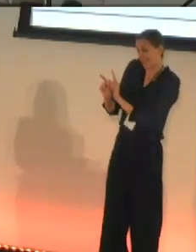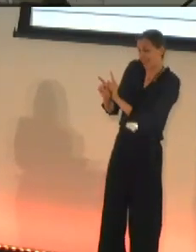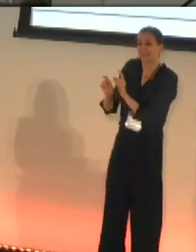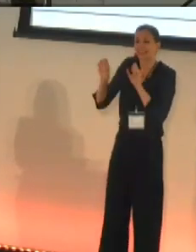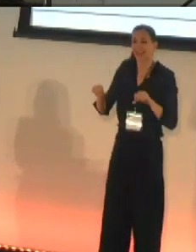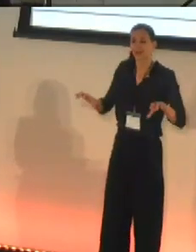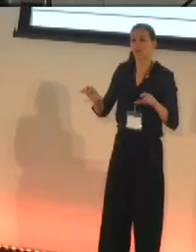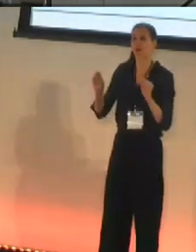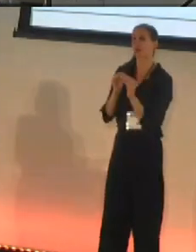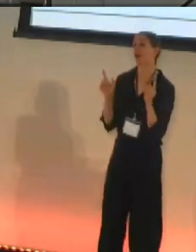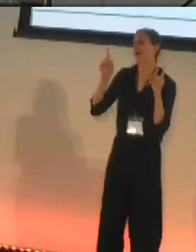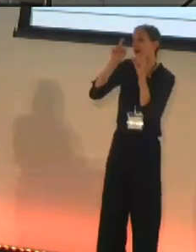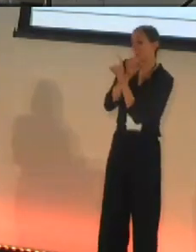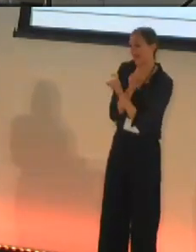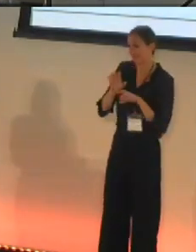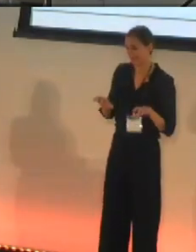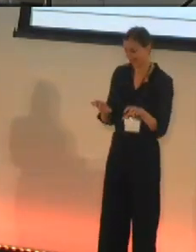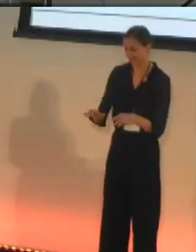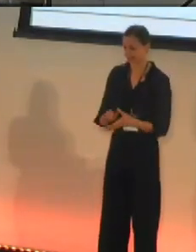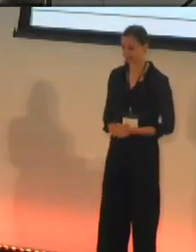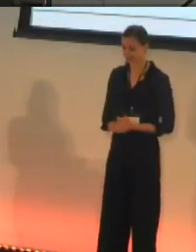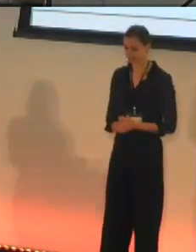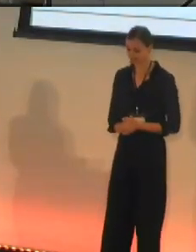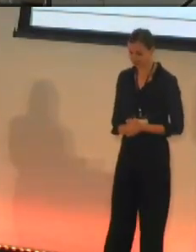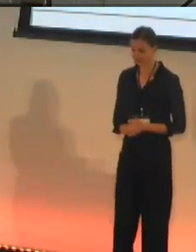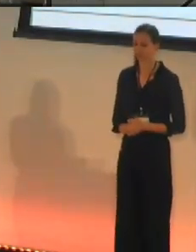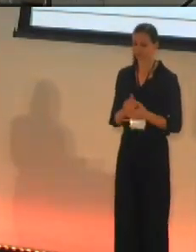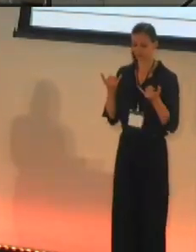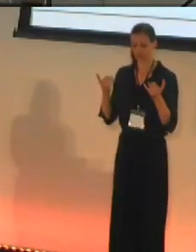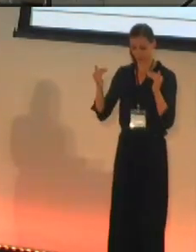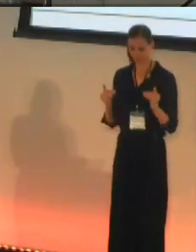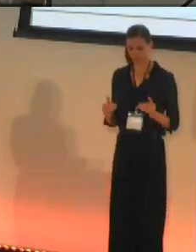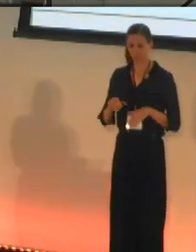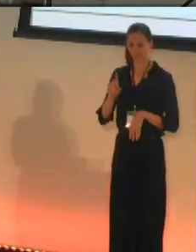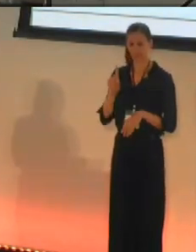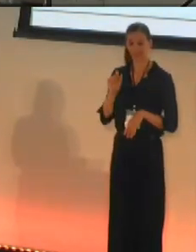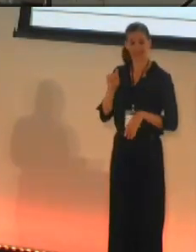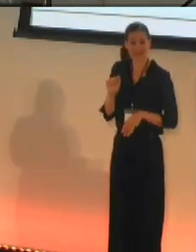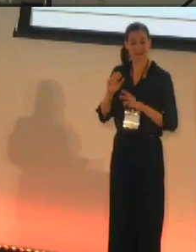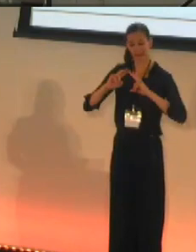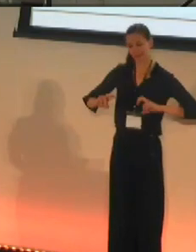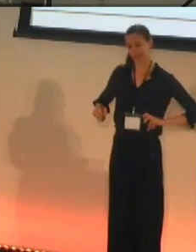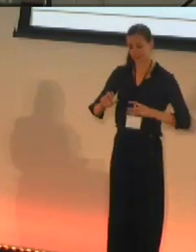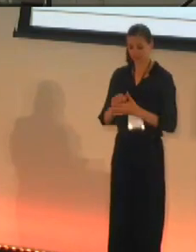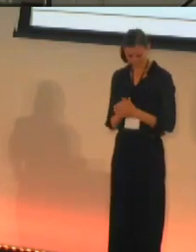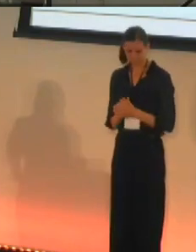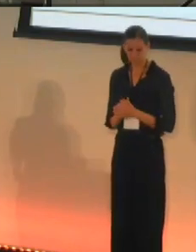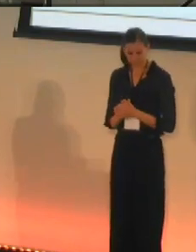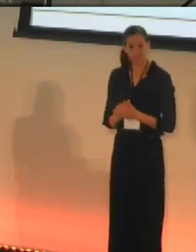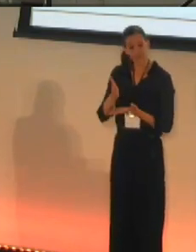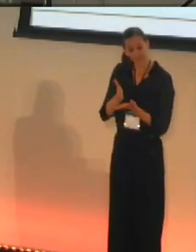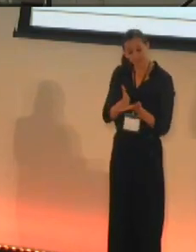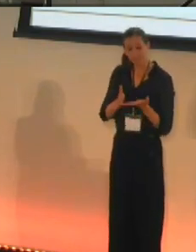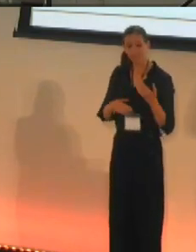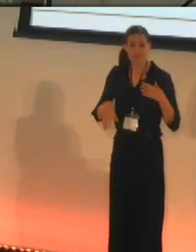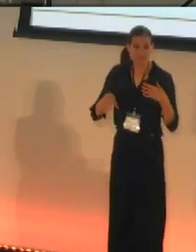environment. We'll now move into our data and analysis. So we had some audio and video recordings of our